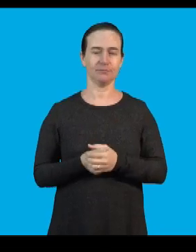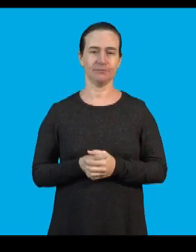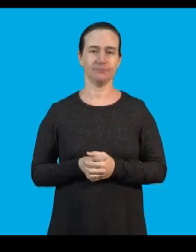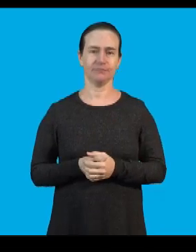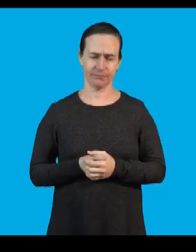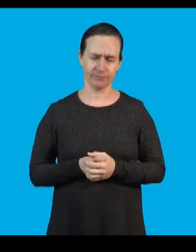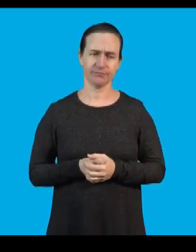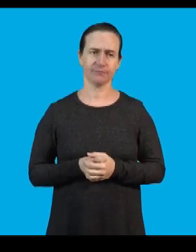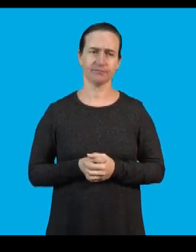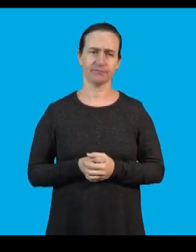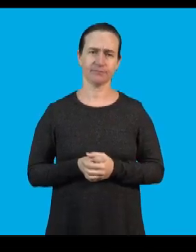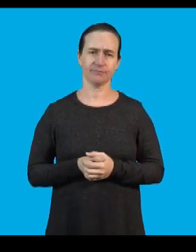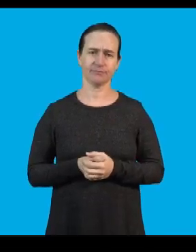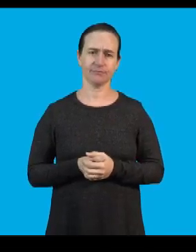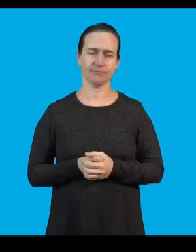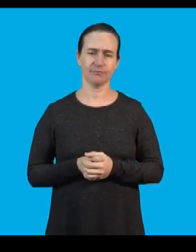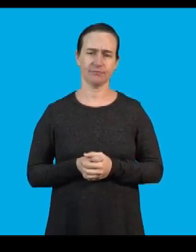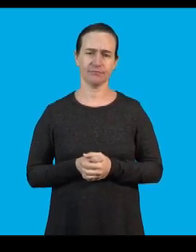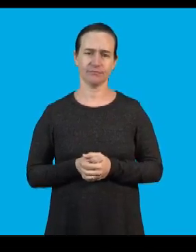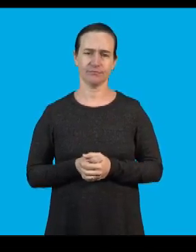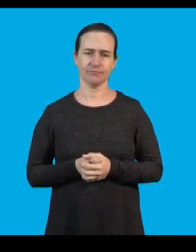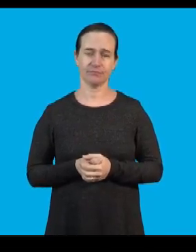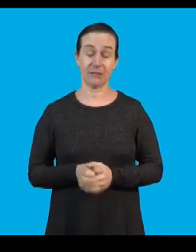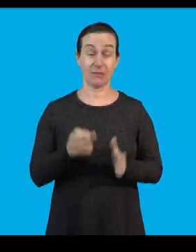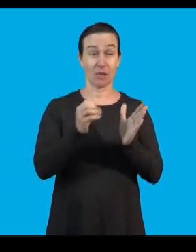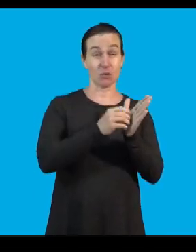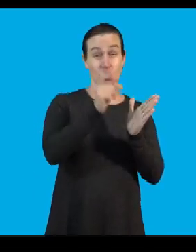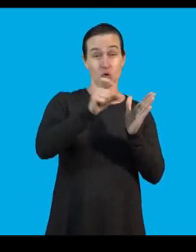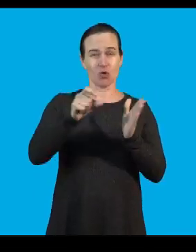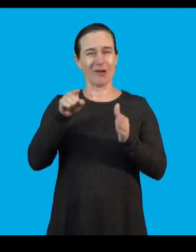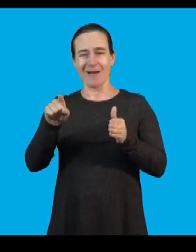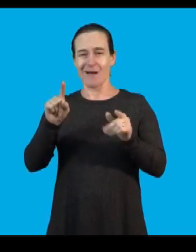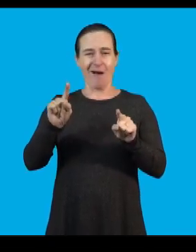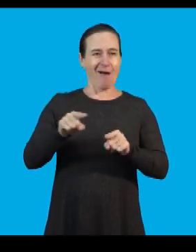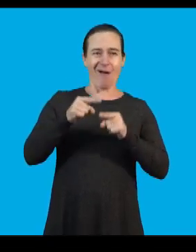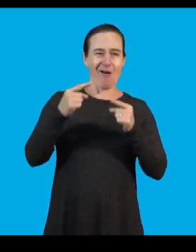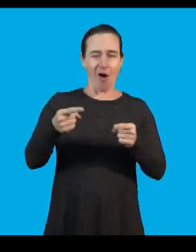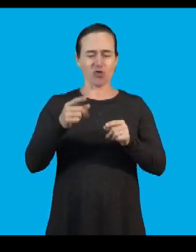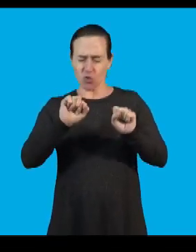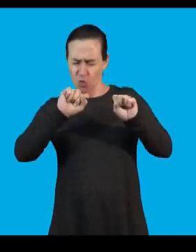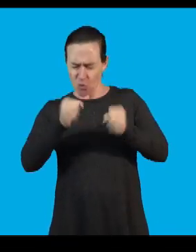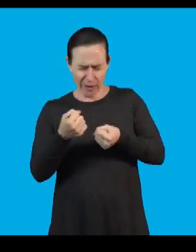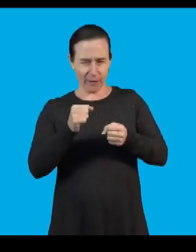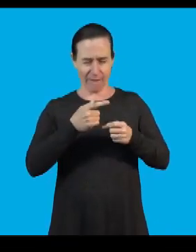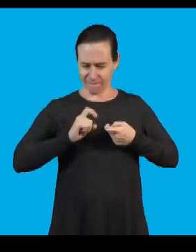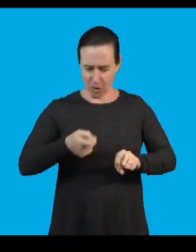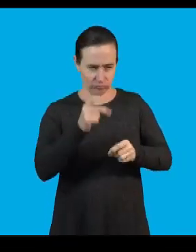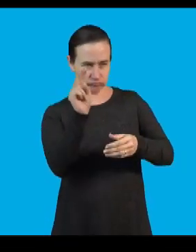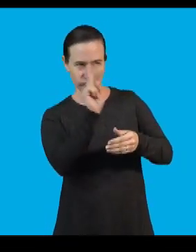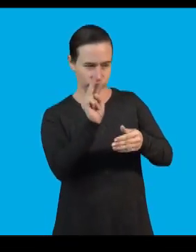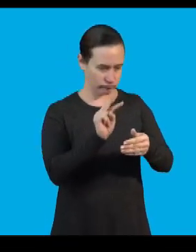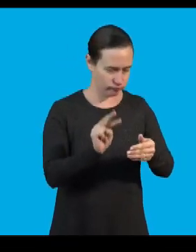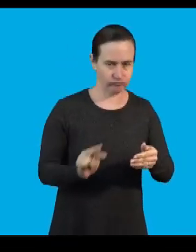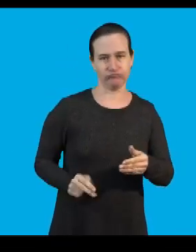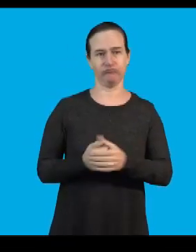So let's look at what we need to know. So in many cases, learners are unable to do this. They're not able to